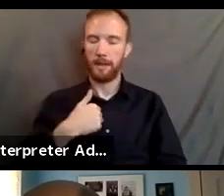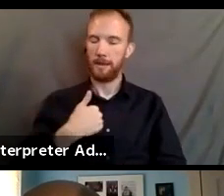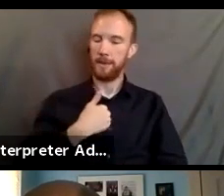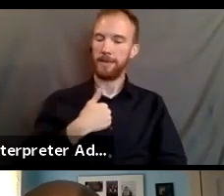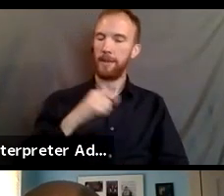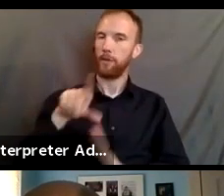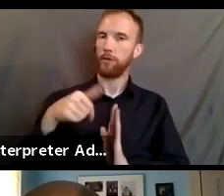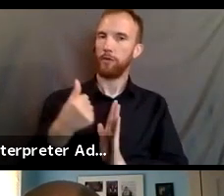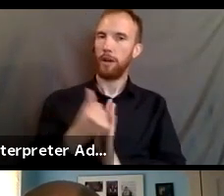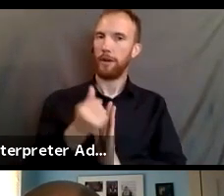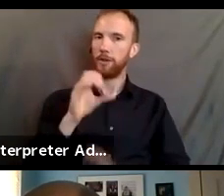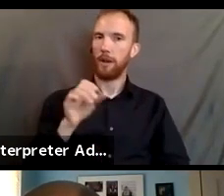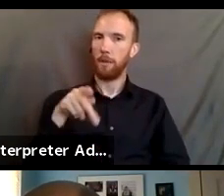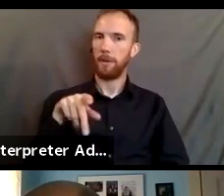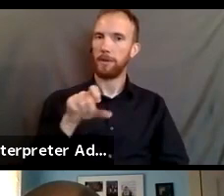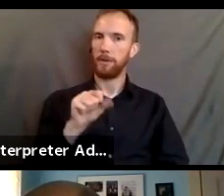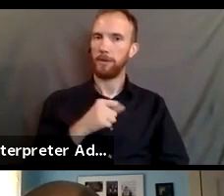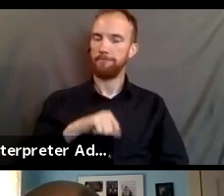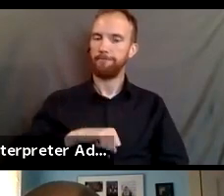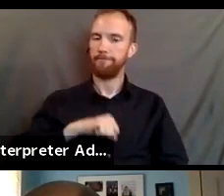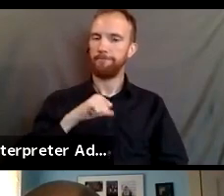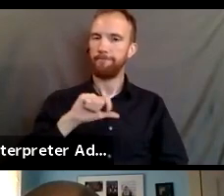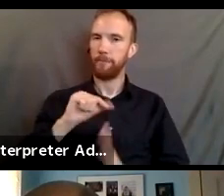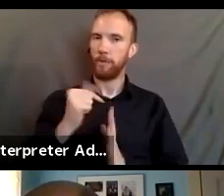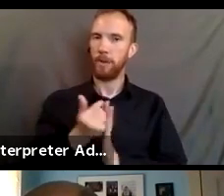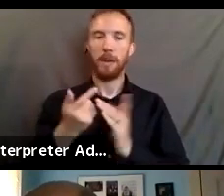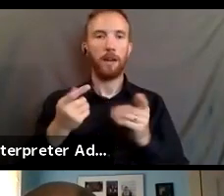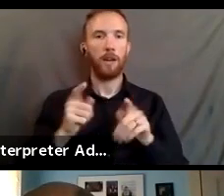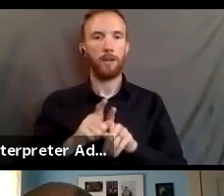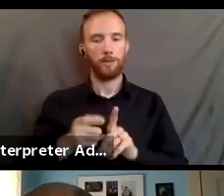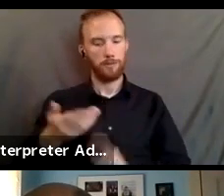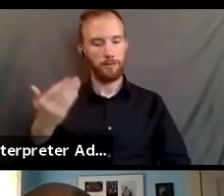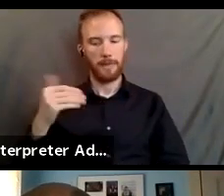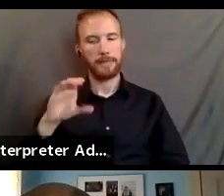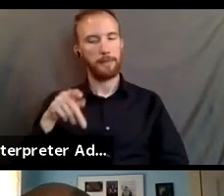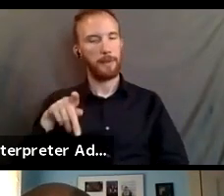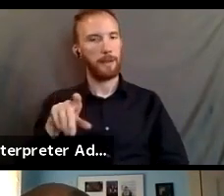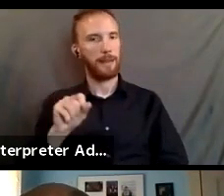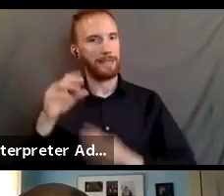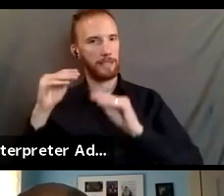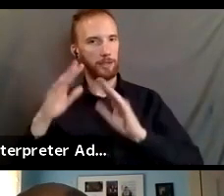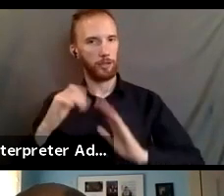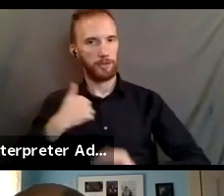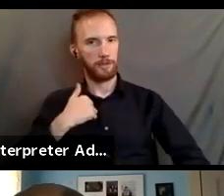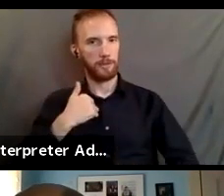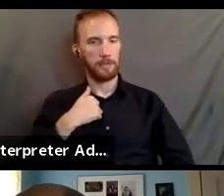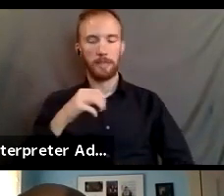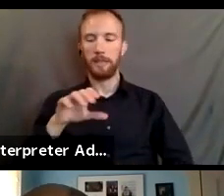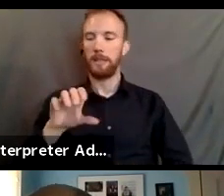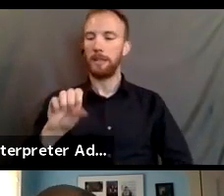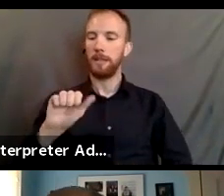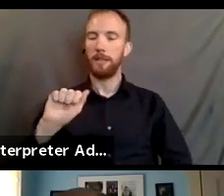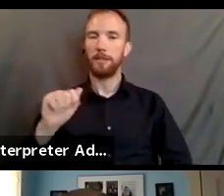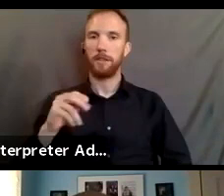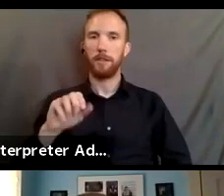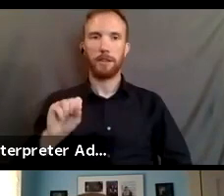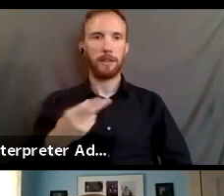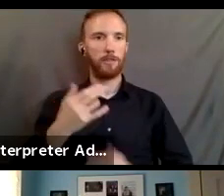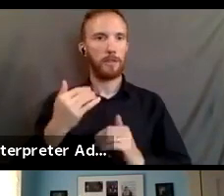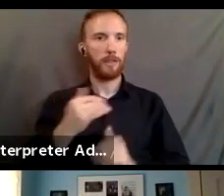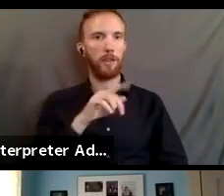schools and also a former chicago public schools teacher saganesh elementary school is currently at 123